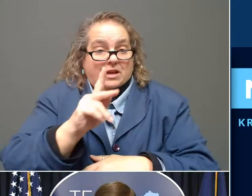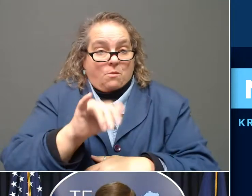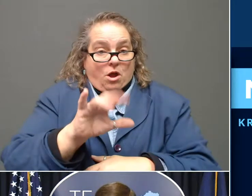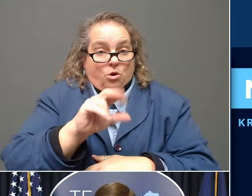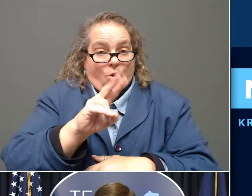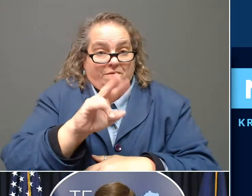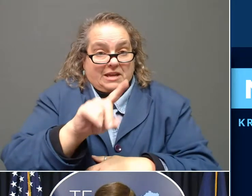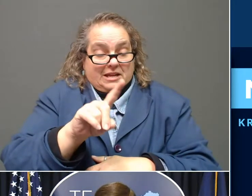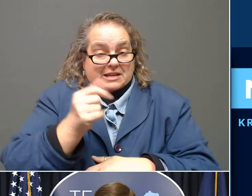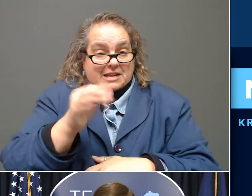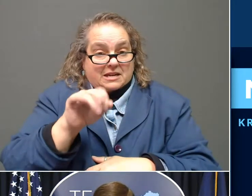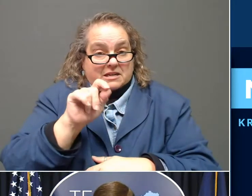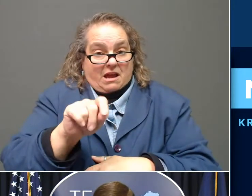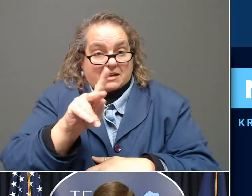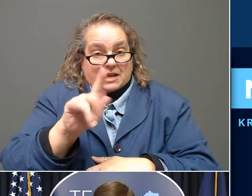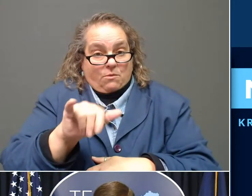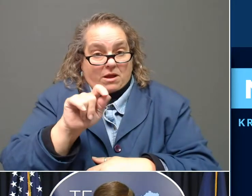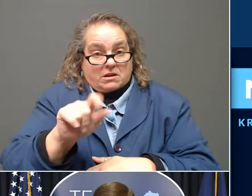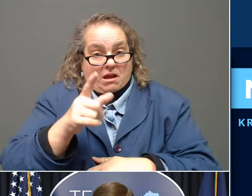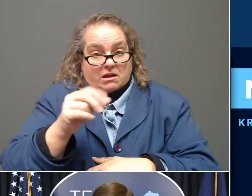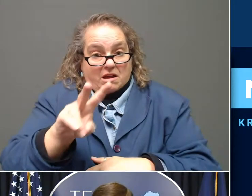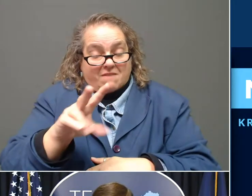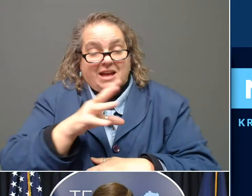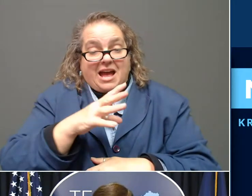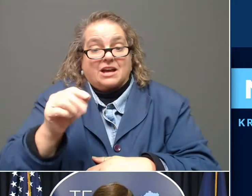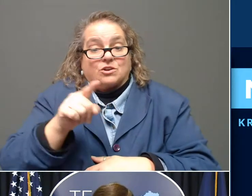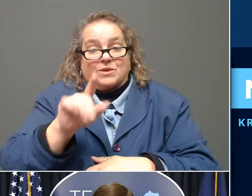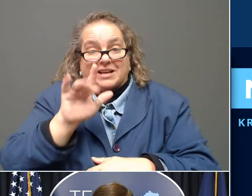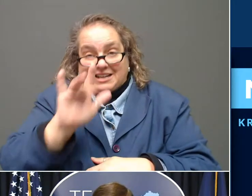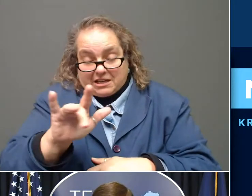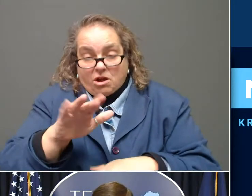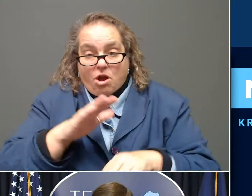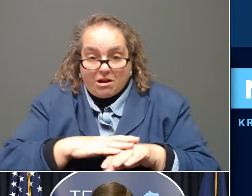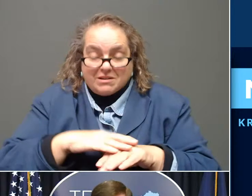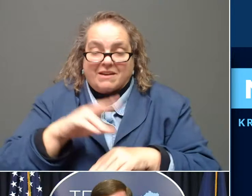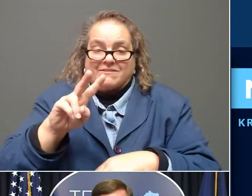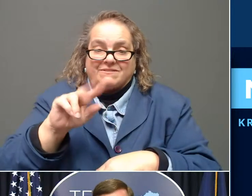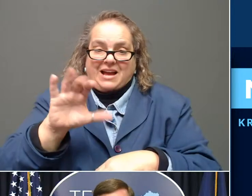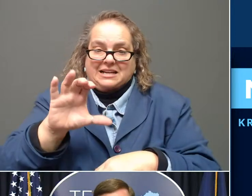The portals will go live around 5 p.m.,